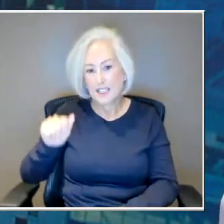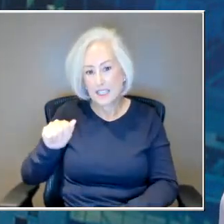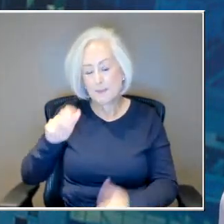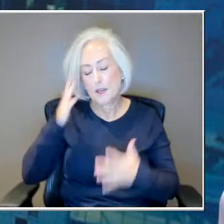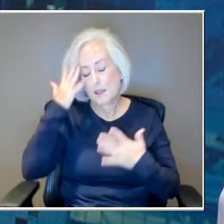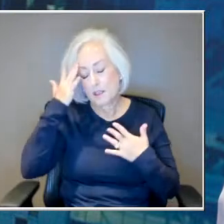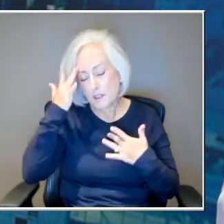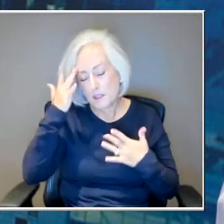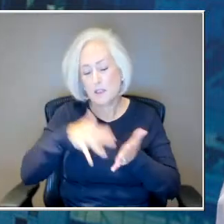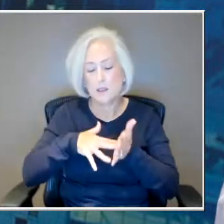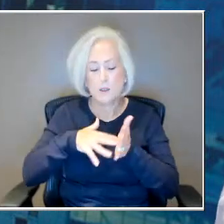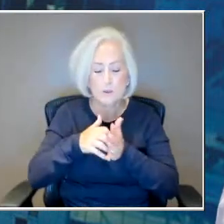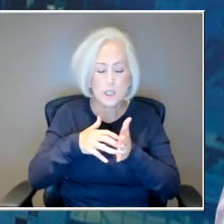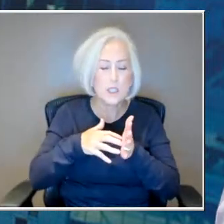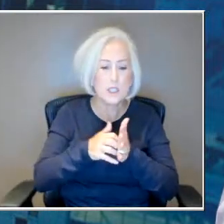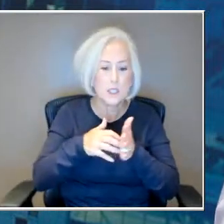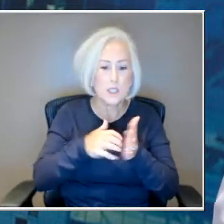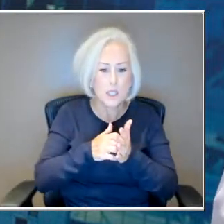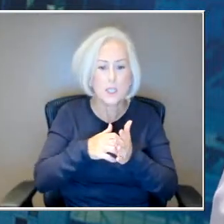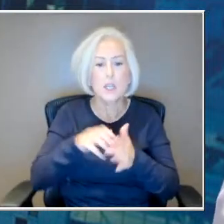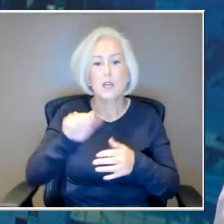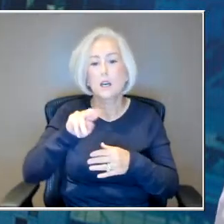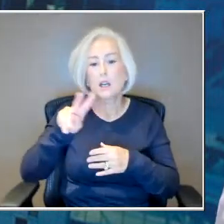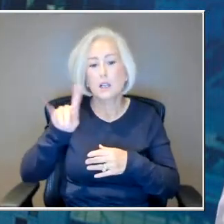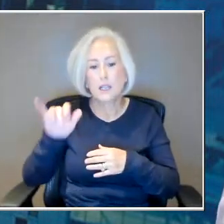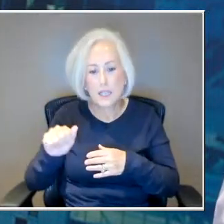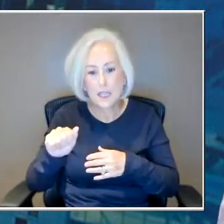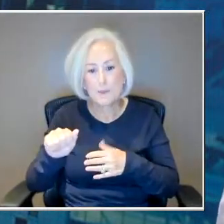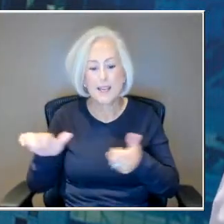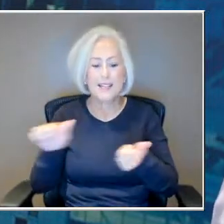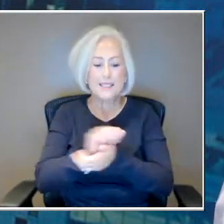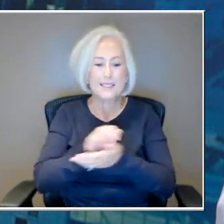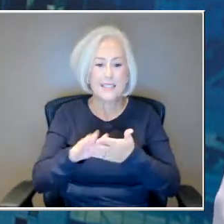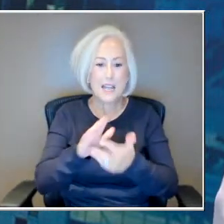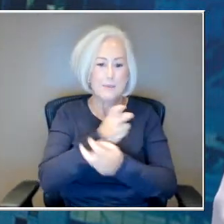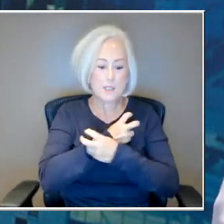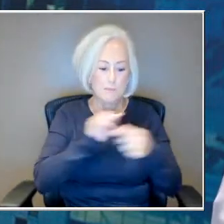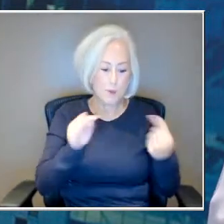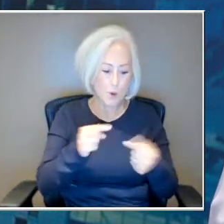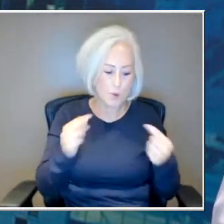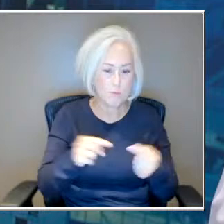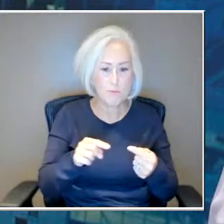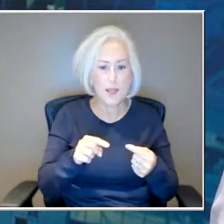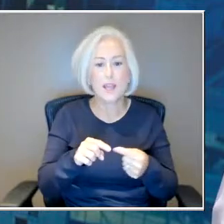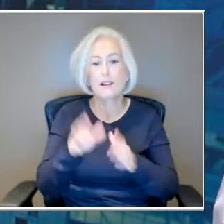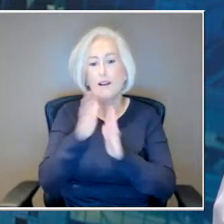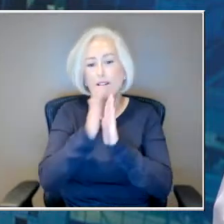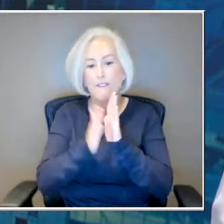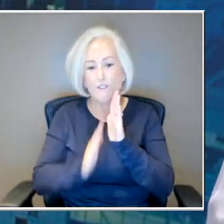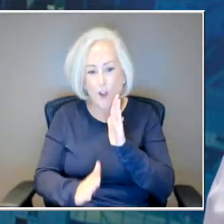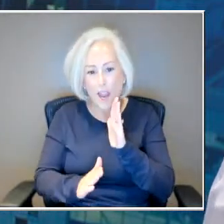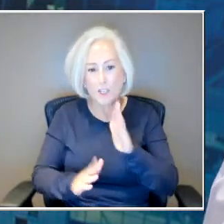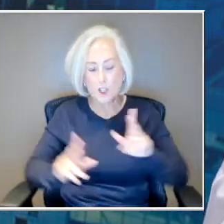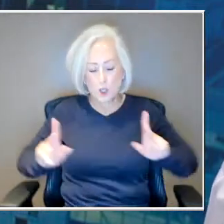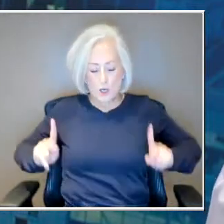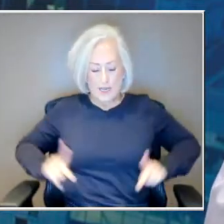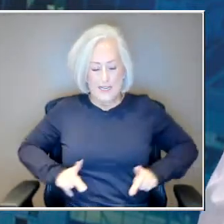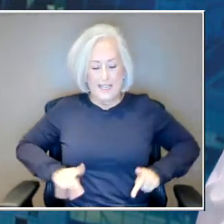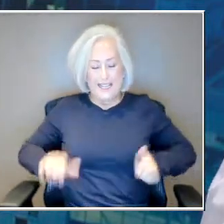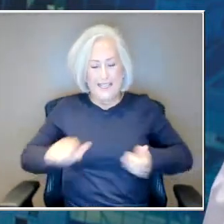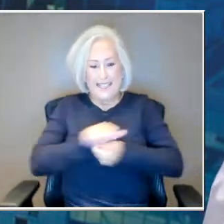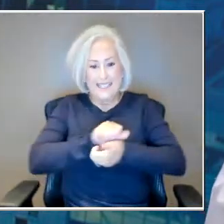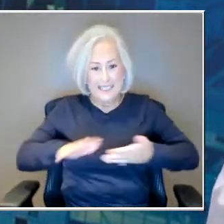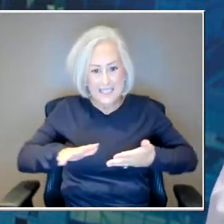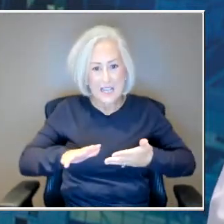bone marrow. And also it can damage the bone itself, causes bone pain, fractures. It can damage the kidney and cause kidney damages, and also can cause